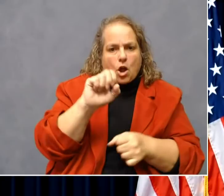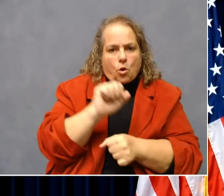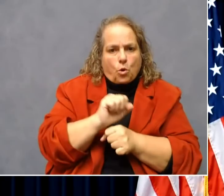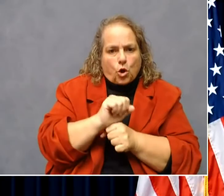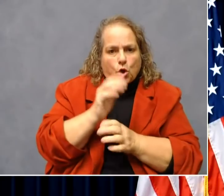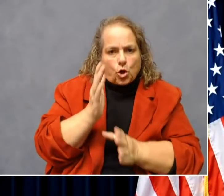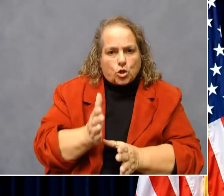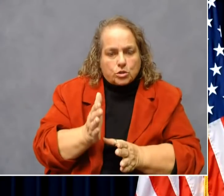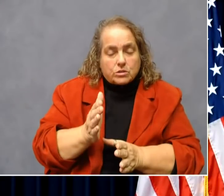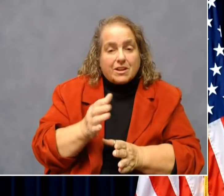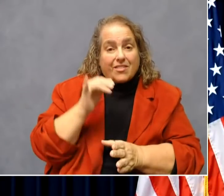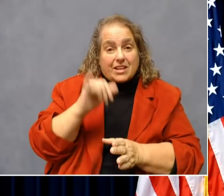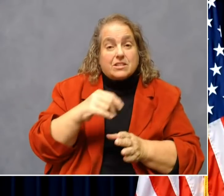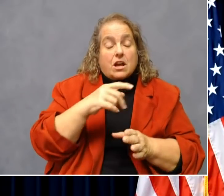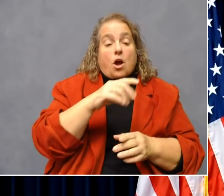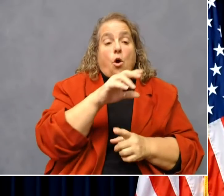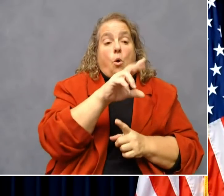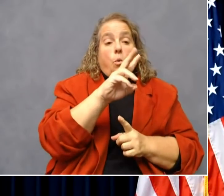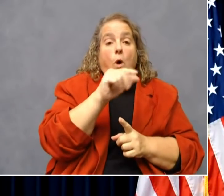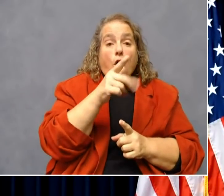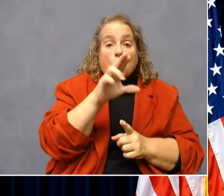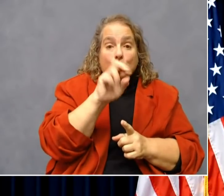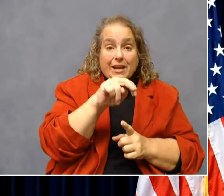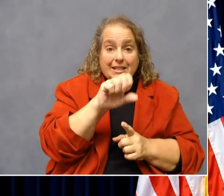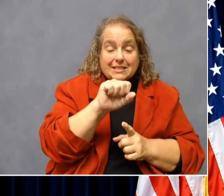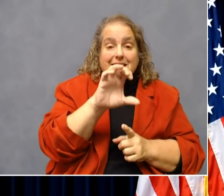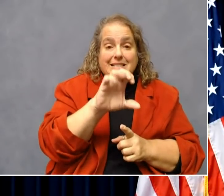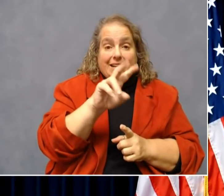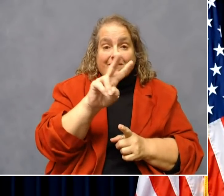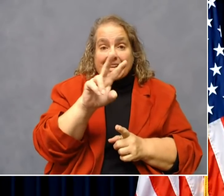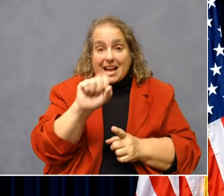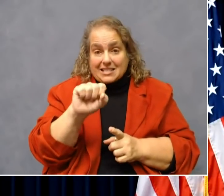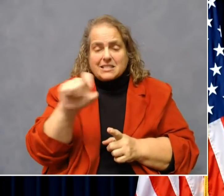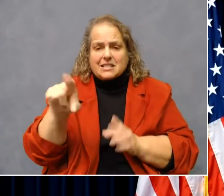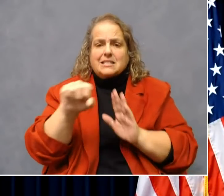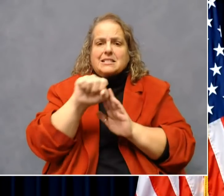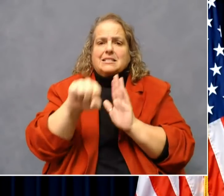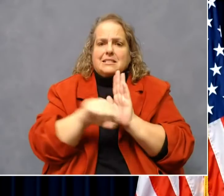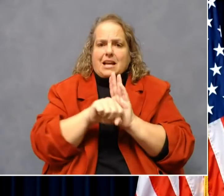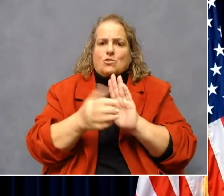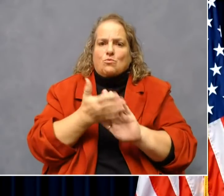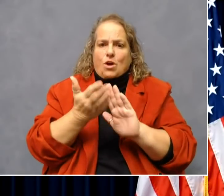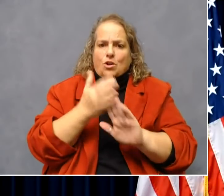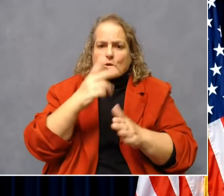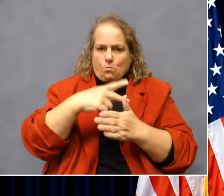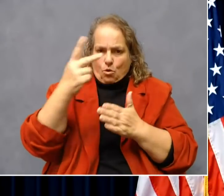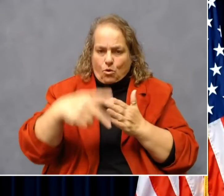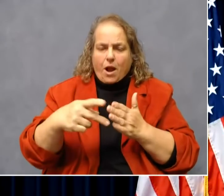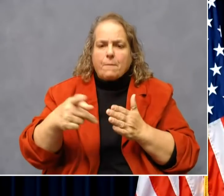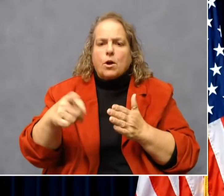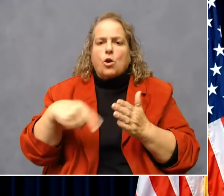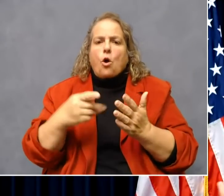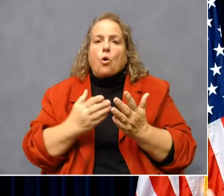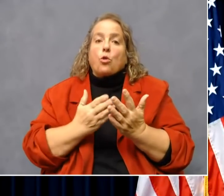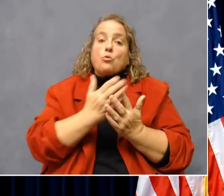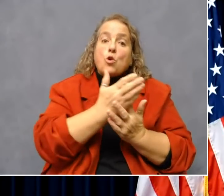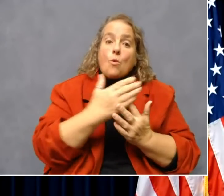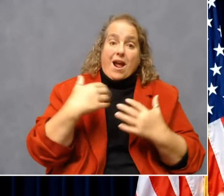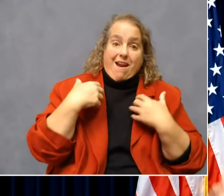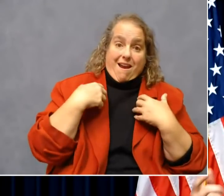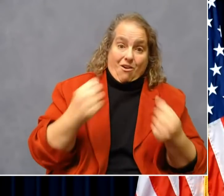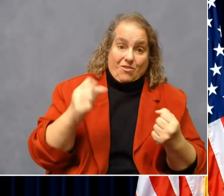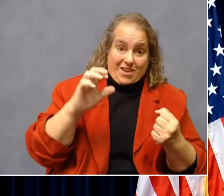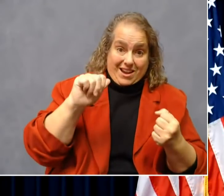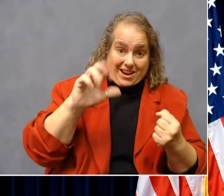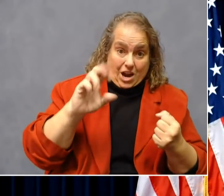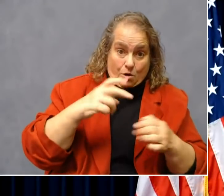Walgreens CVS, is a state-run program that goes through healthcare facilities that meet certain requirements and have been able to